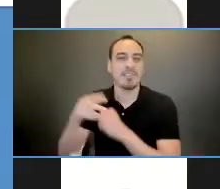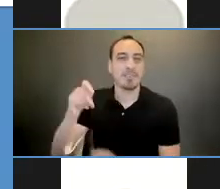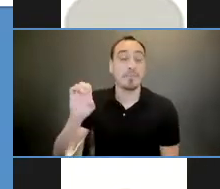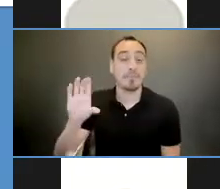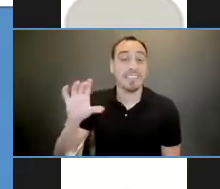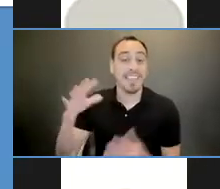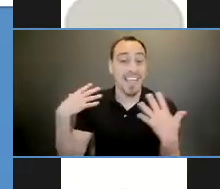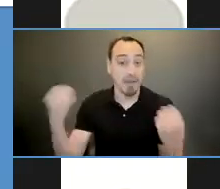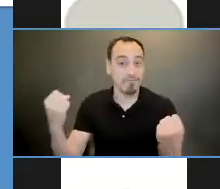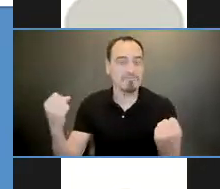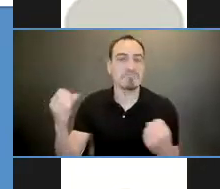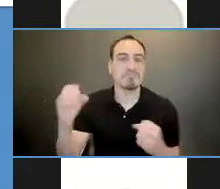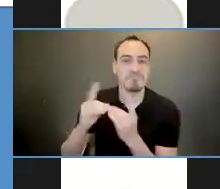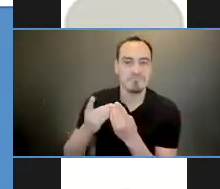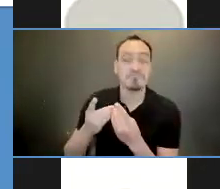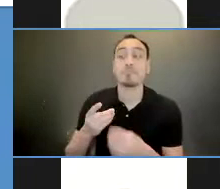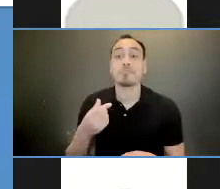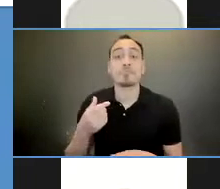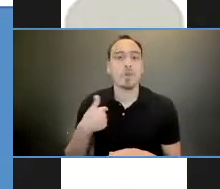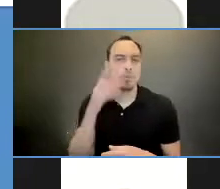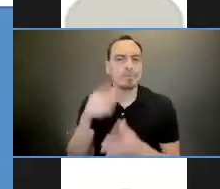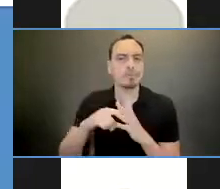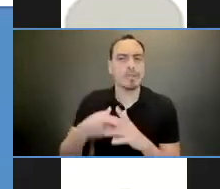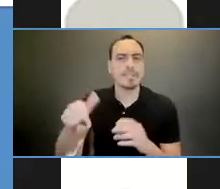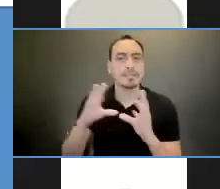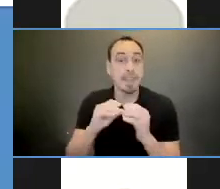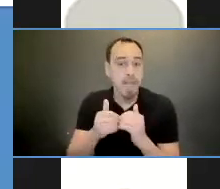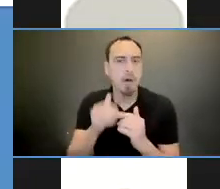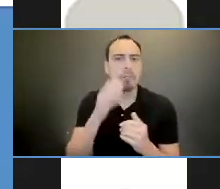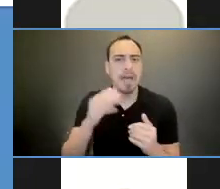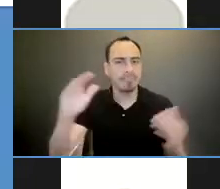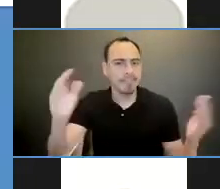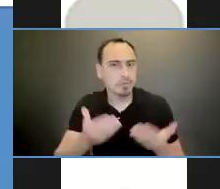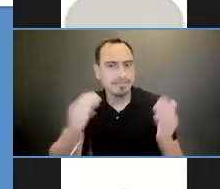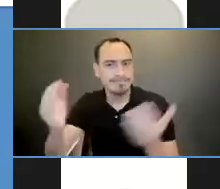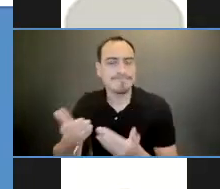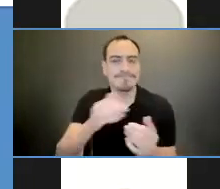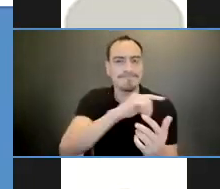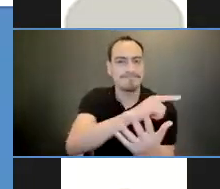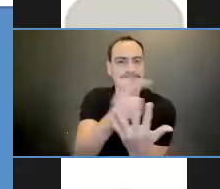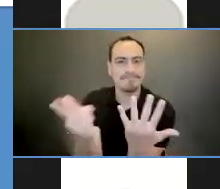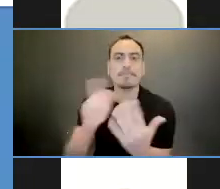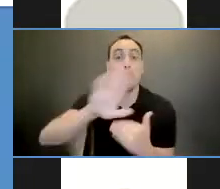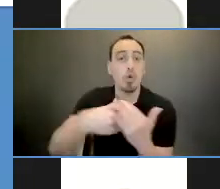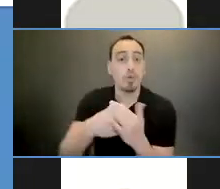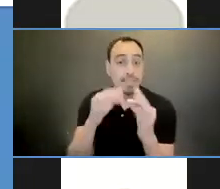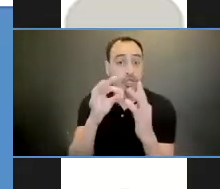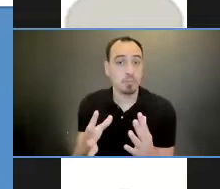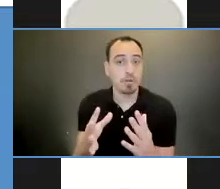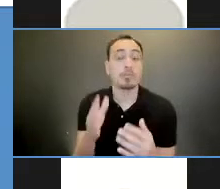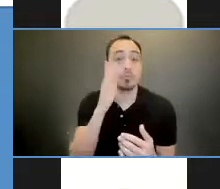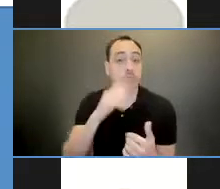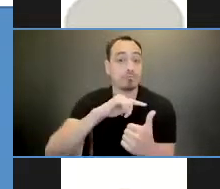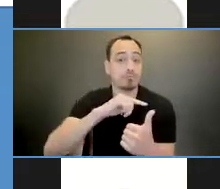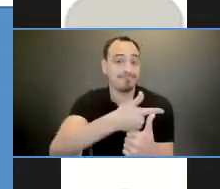interpreters. Interpreters, when I call out your language, please introduce yourself and provide instructions in language. We'll start with